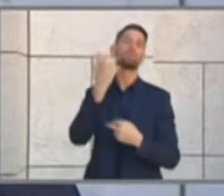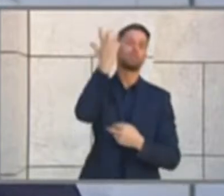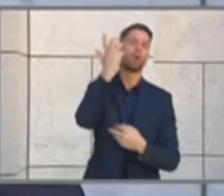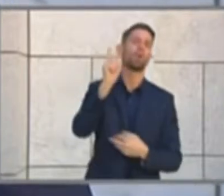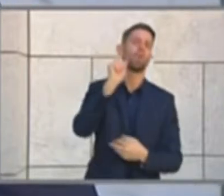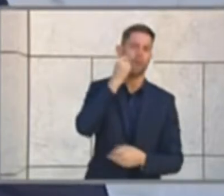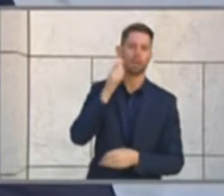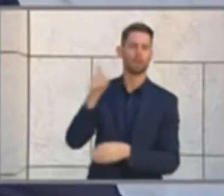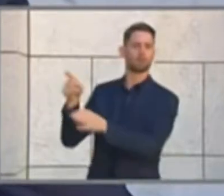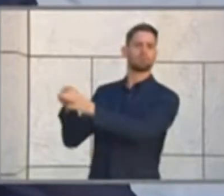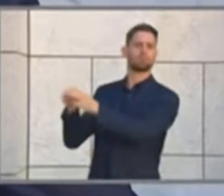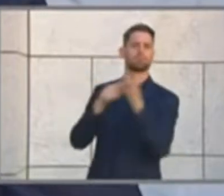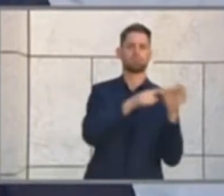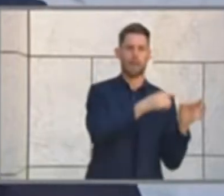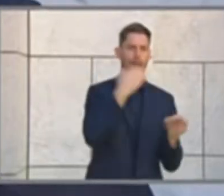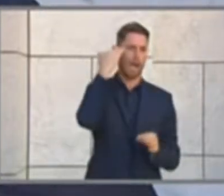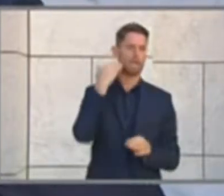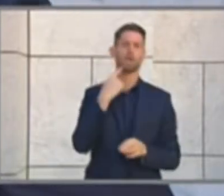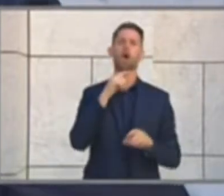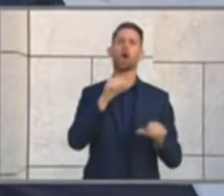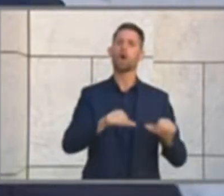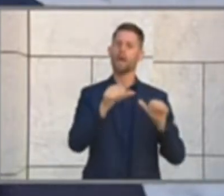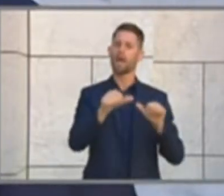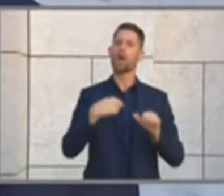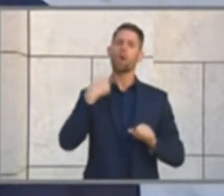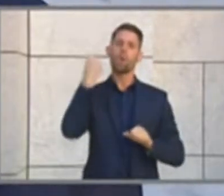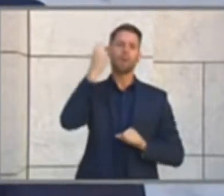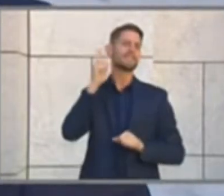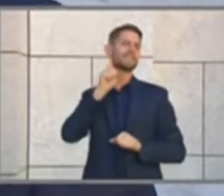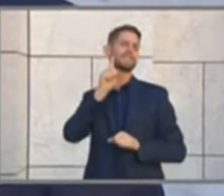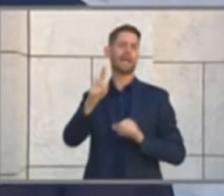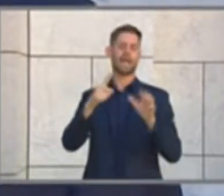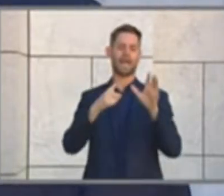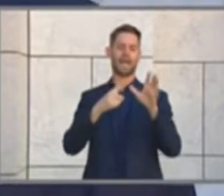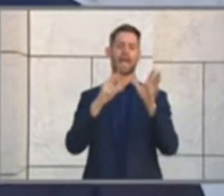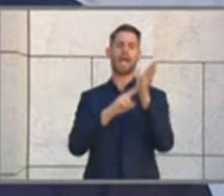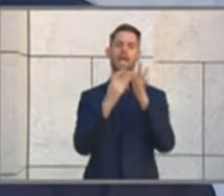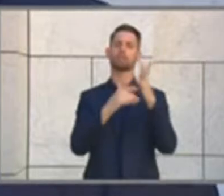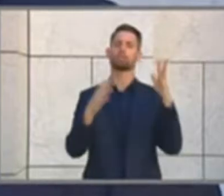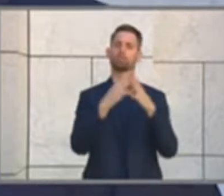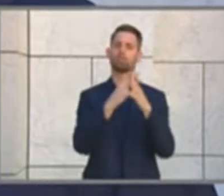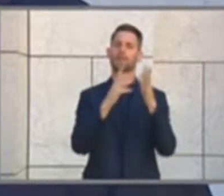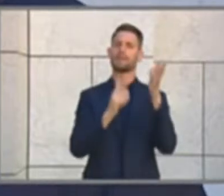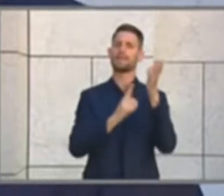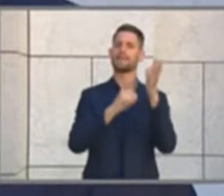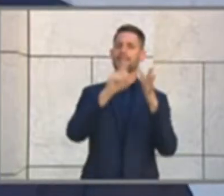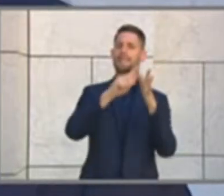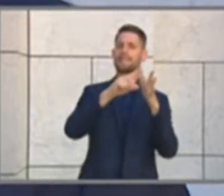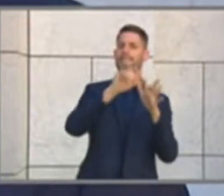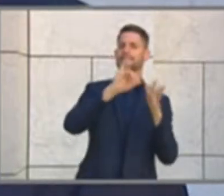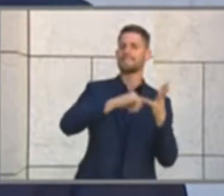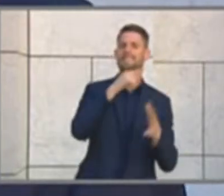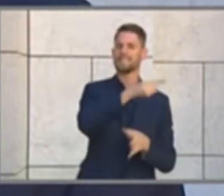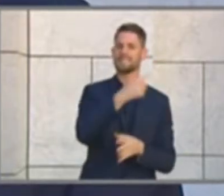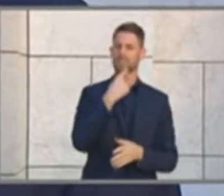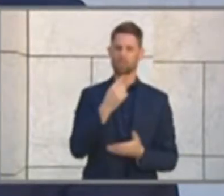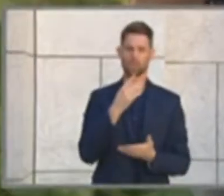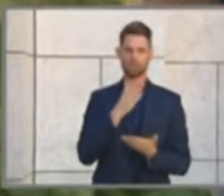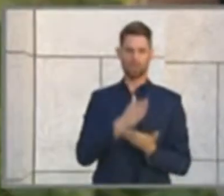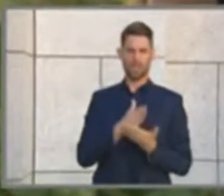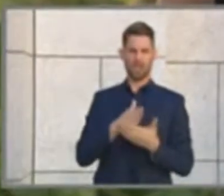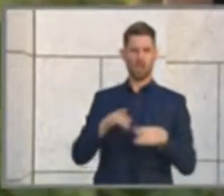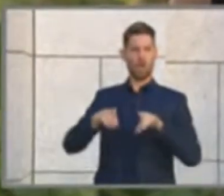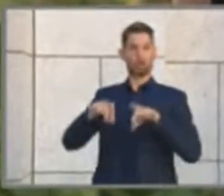reopening. Rosie. Minister, what do you say to Andrew Lee's comment yesterday that Australia was acting as the deputy sheriff